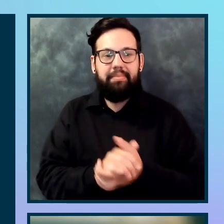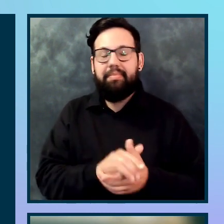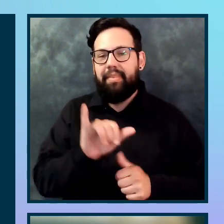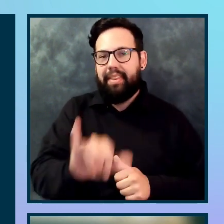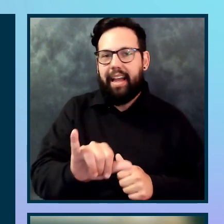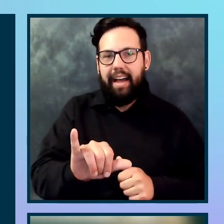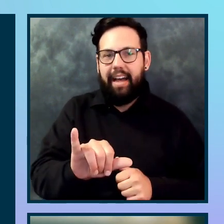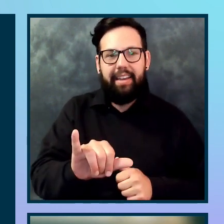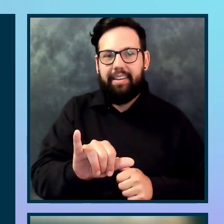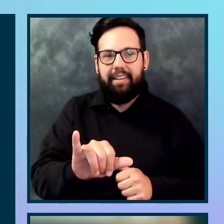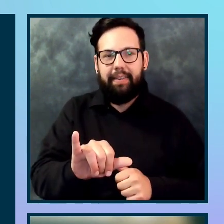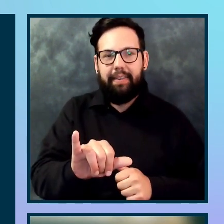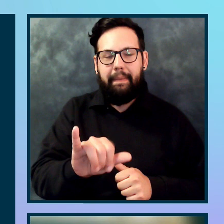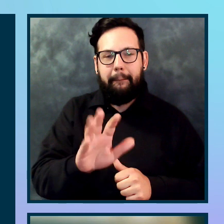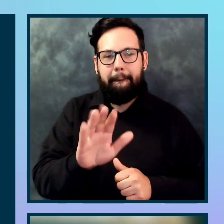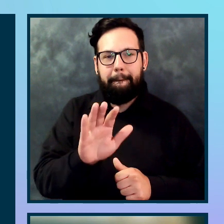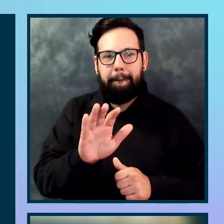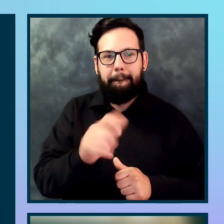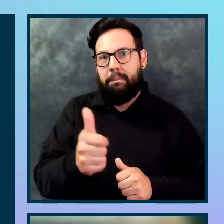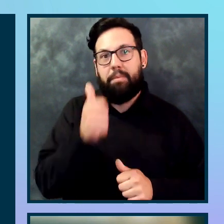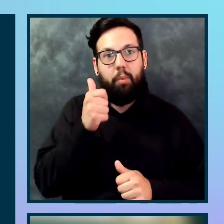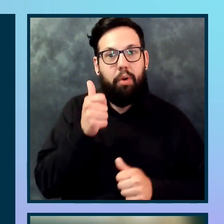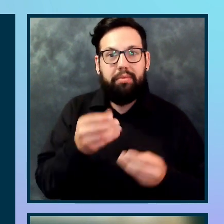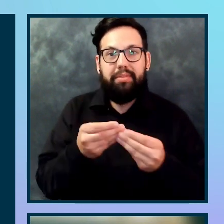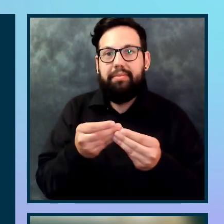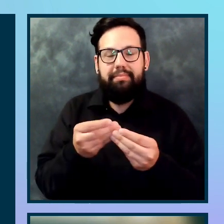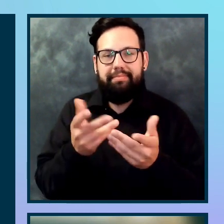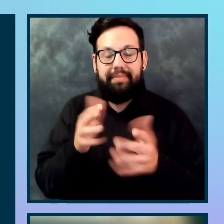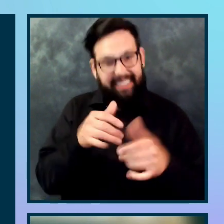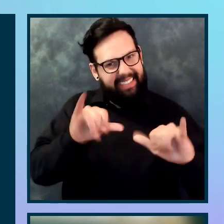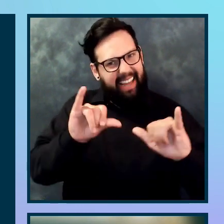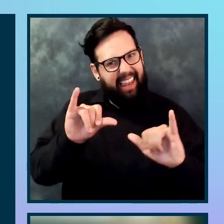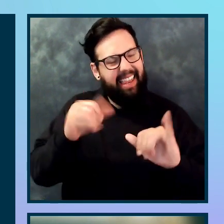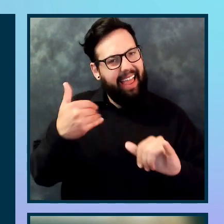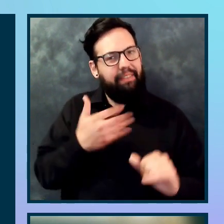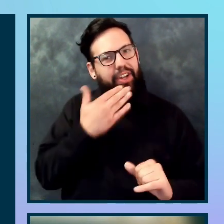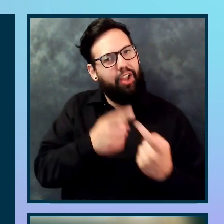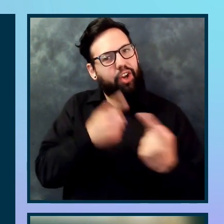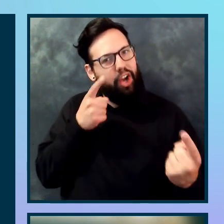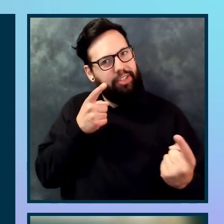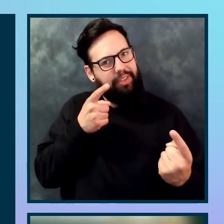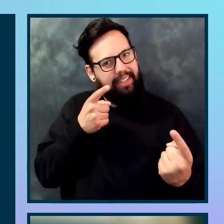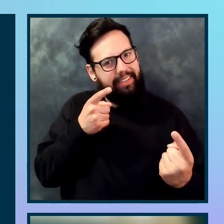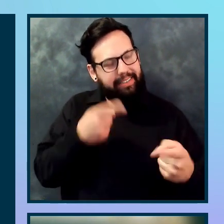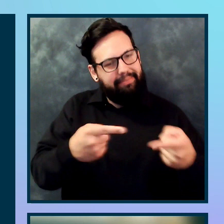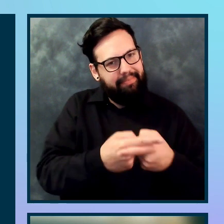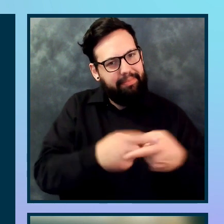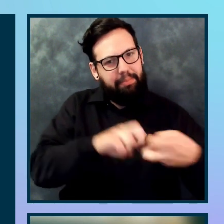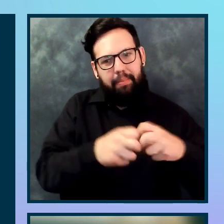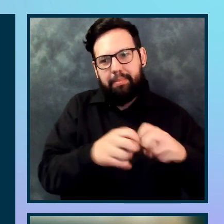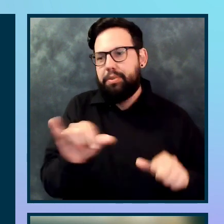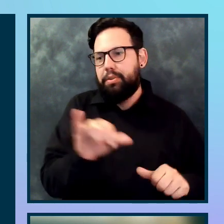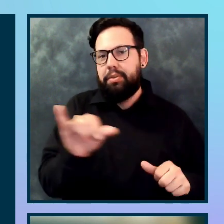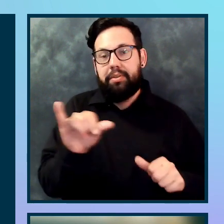out. It doesn't resolve the color contrast failure, and it's not going to be helpful for users who are sighted but low vision,